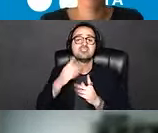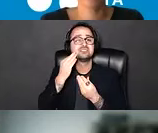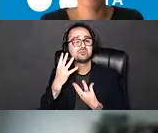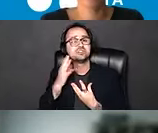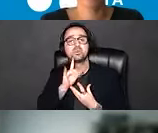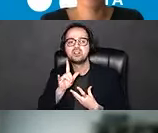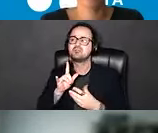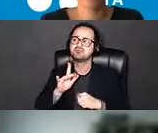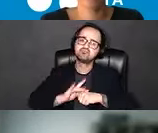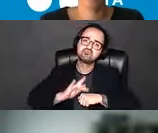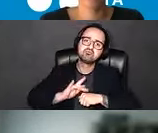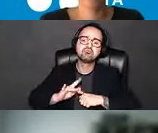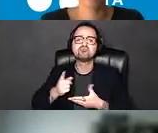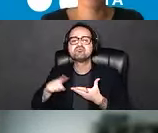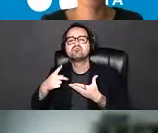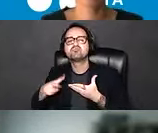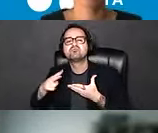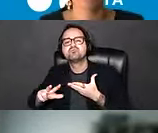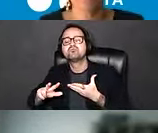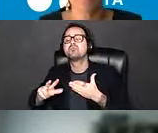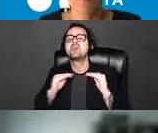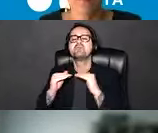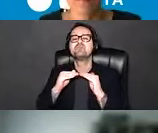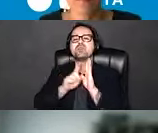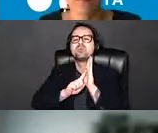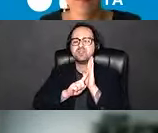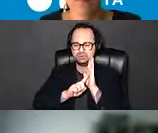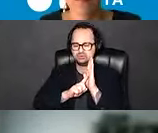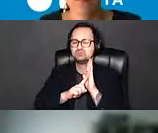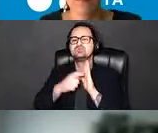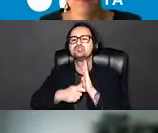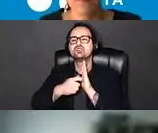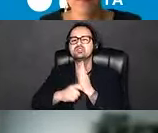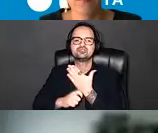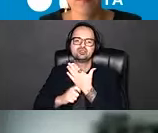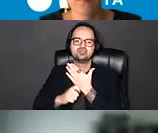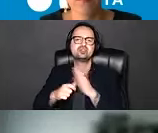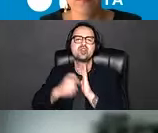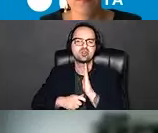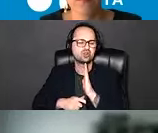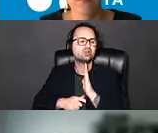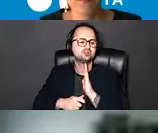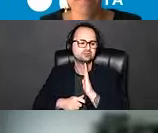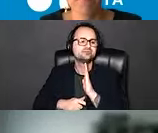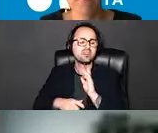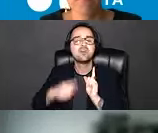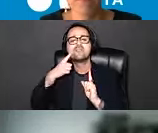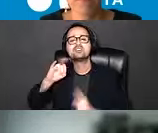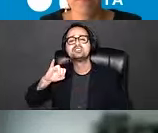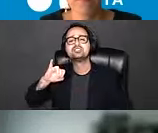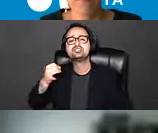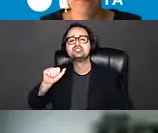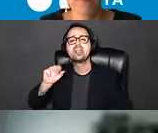in the next few weeks as a peer-reviewed journal article in JAMA Pediatrics. It's in preprint right